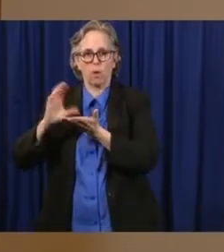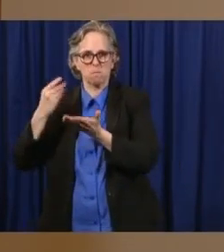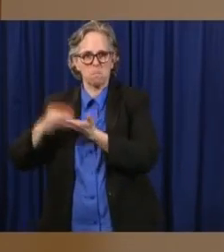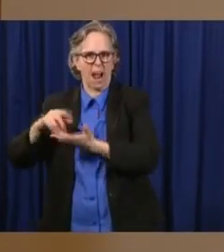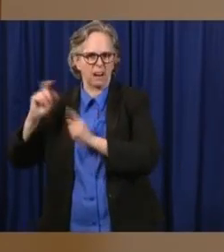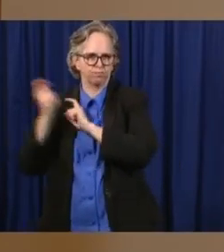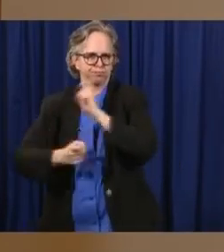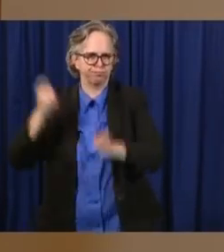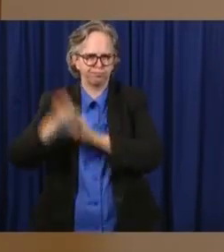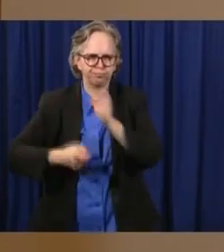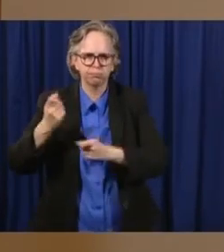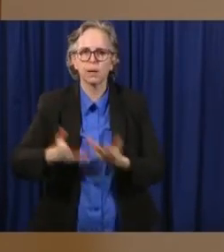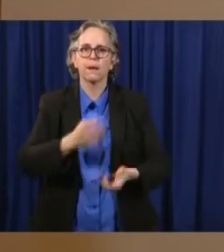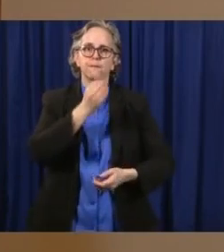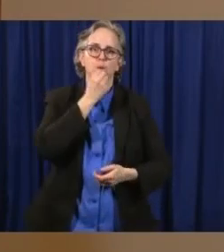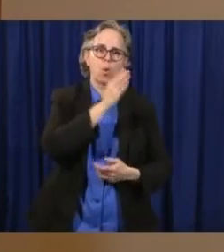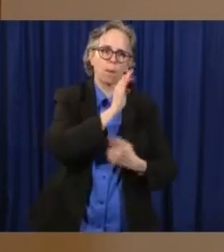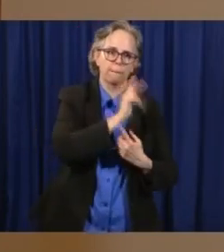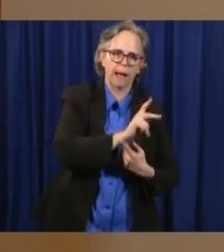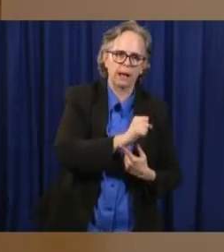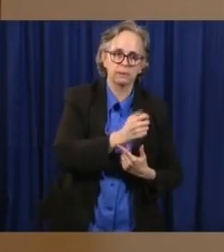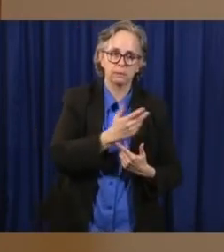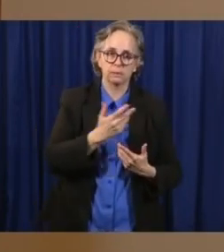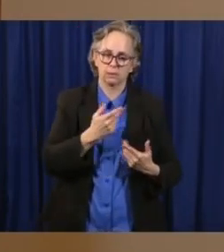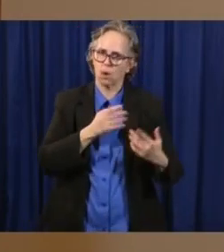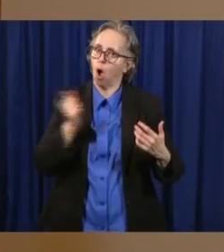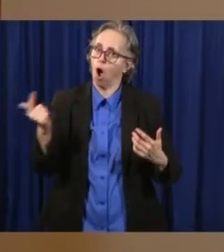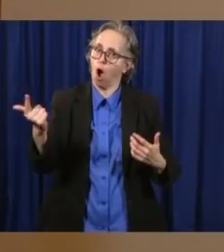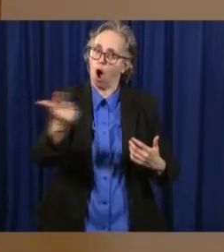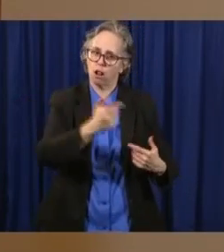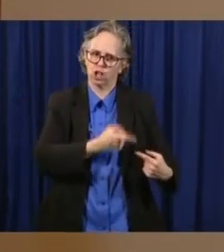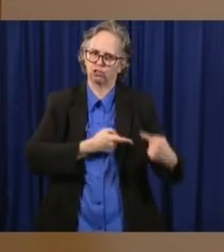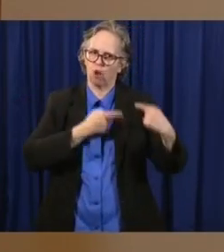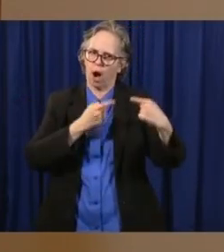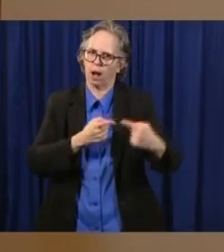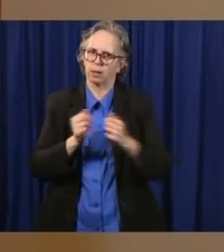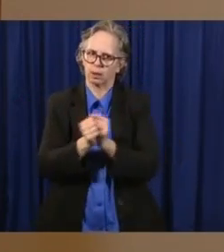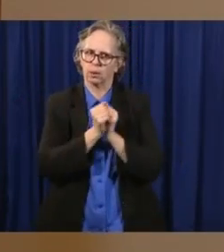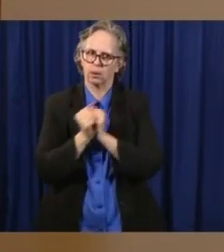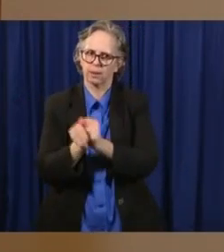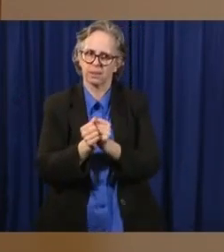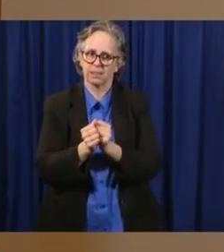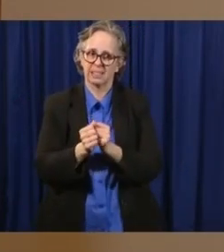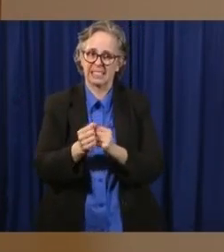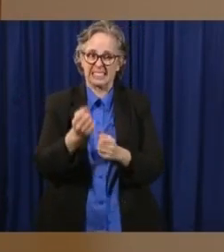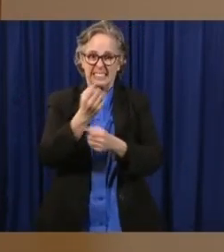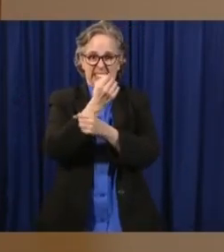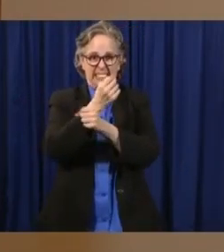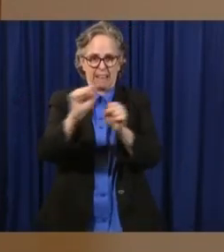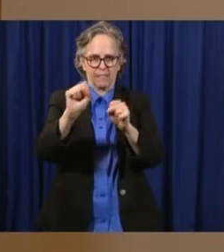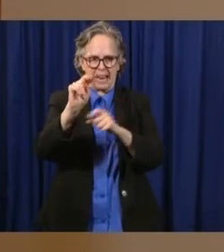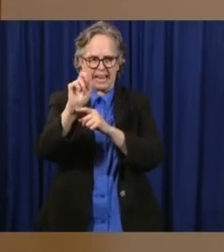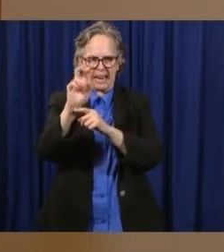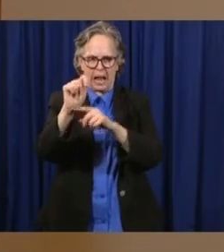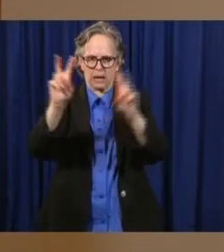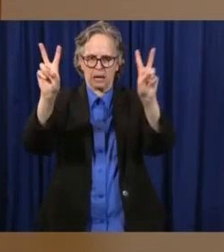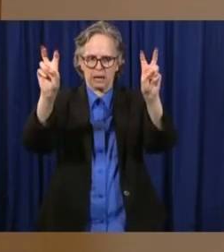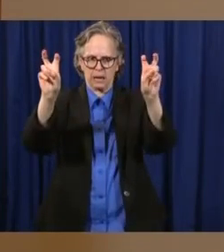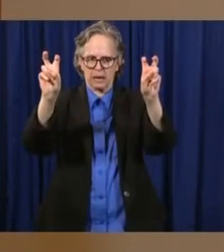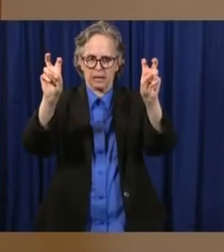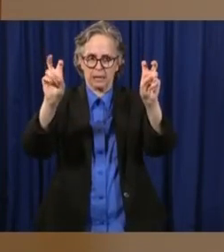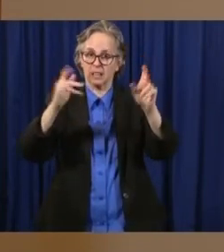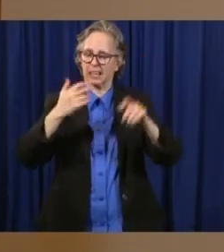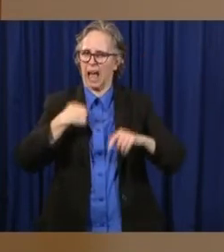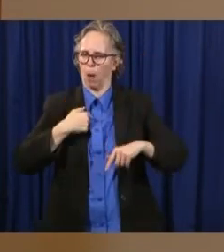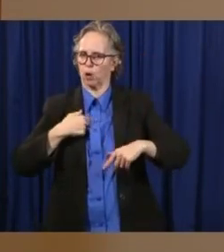Food banks are struggling. We're all struggling. So that infrastructure, that safety net, is really being tested in ways it never has